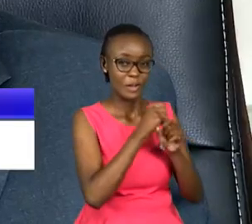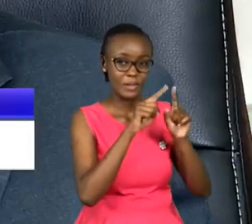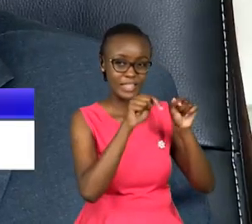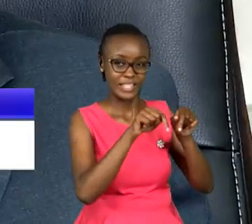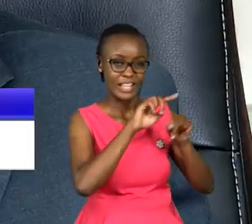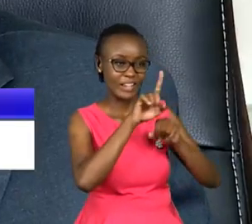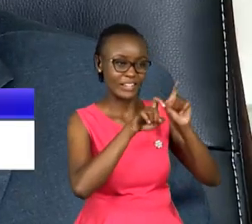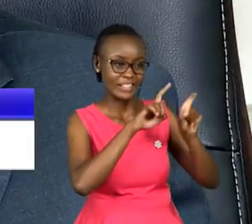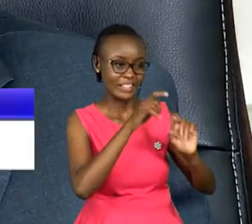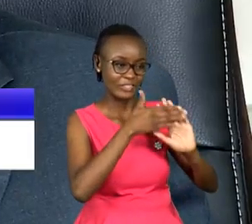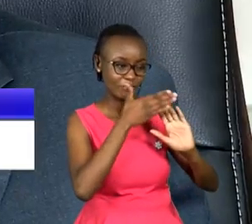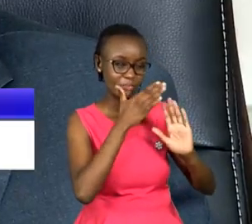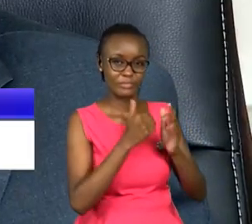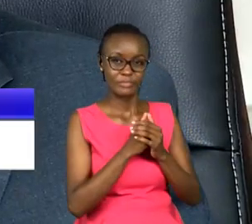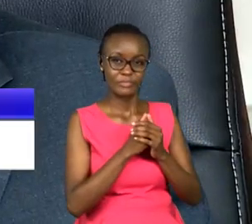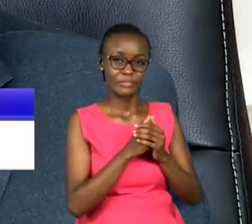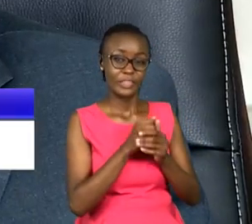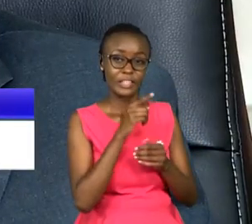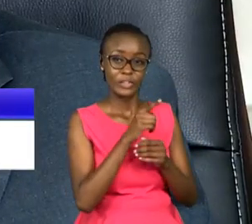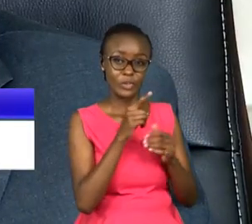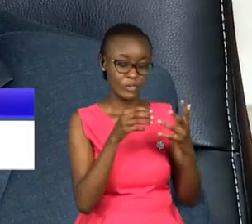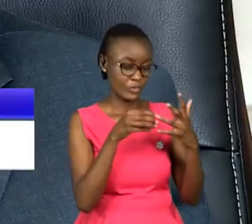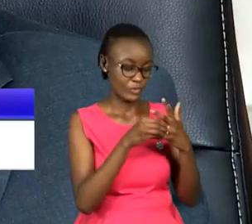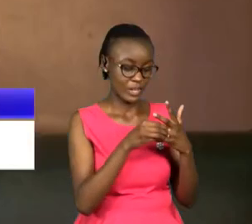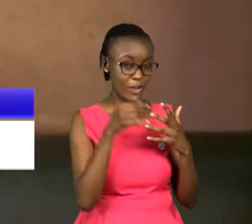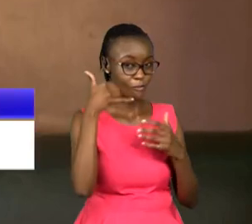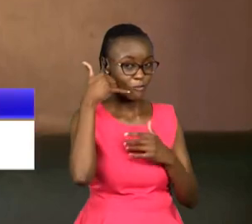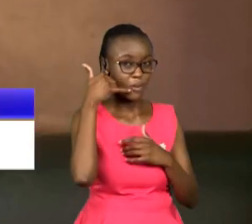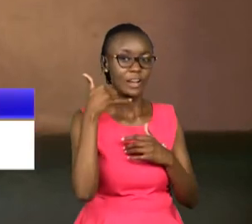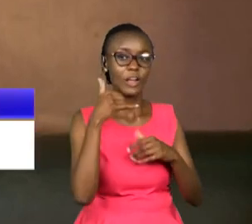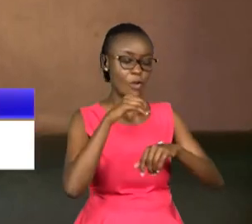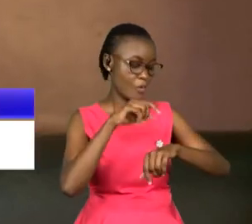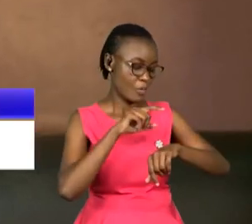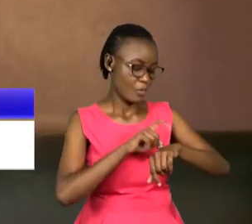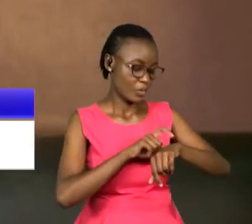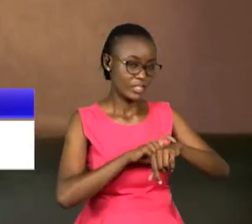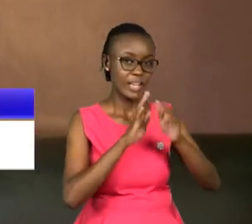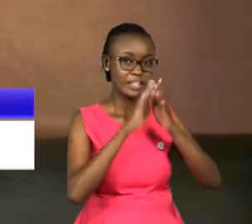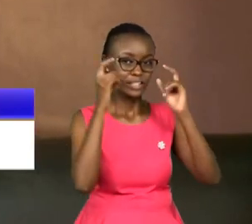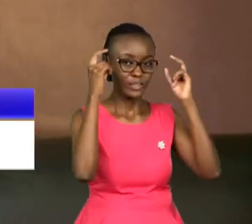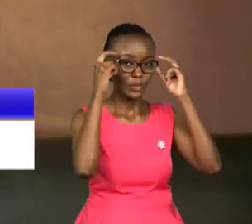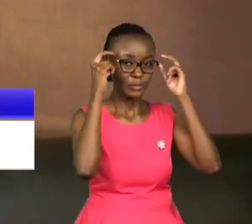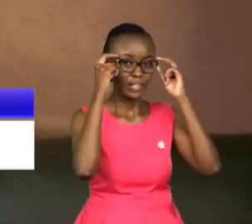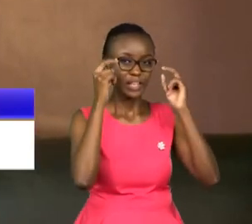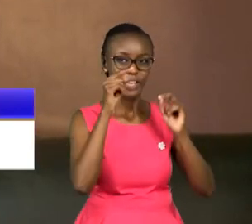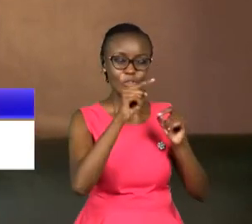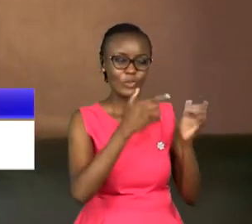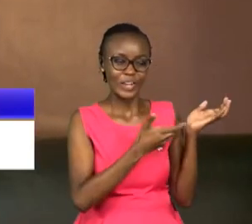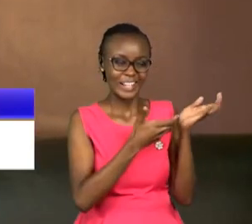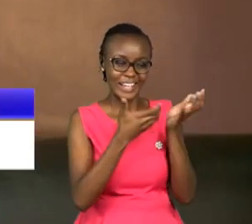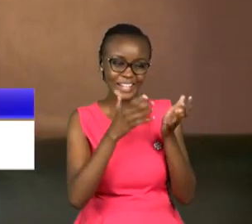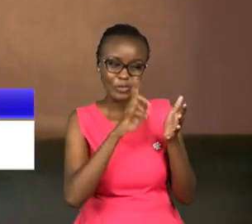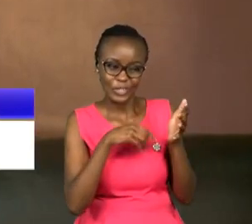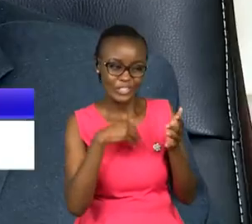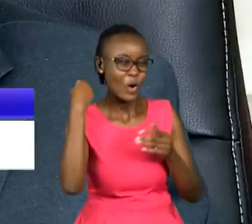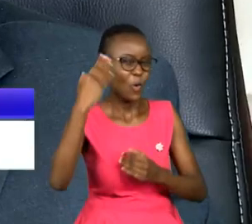is Quickfire. Apart from your ring, your phone, your watch and your specs, what else do you carry?